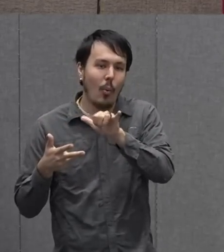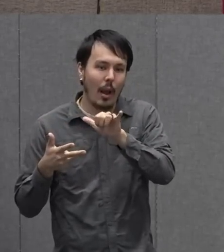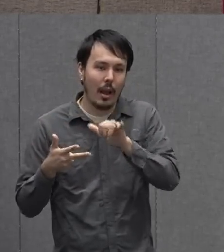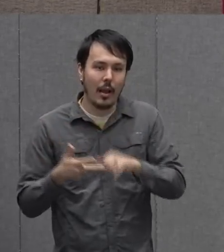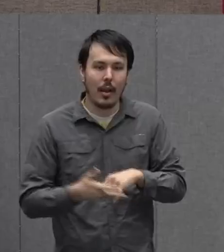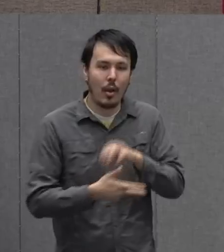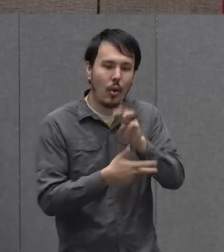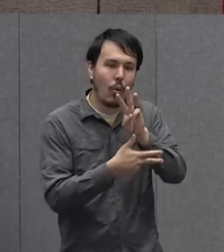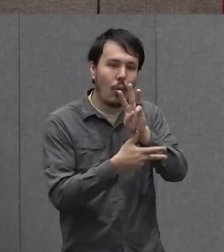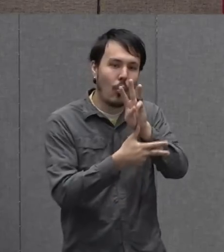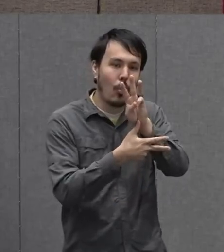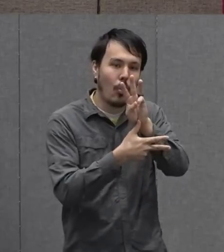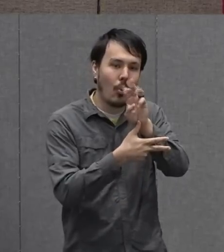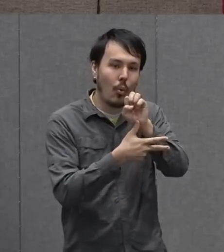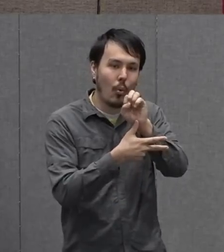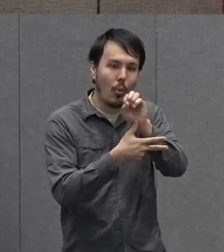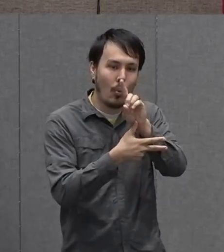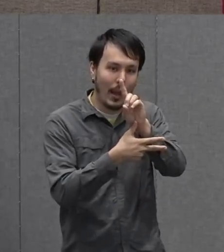Wednesday.